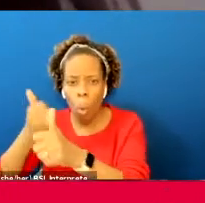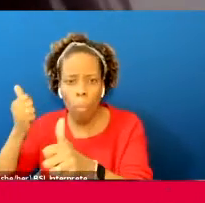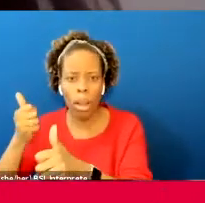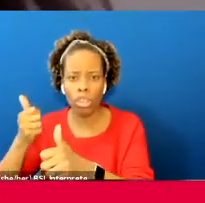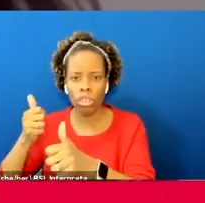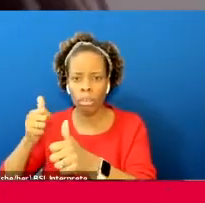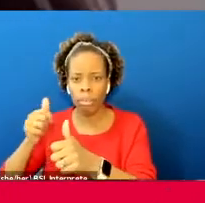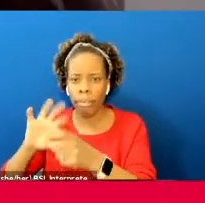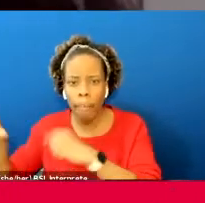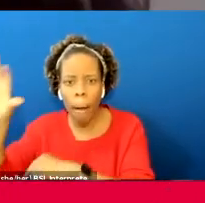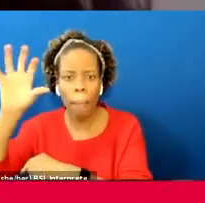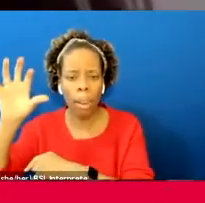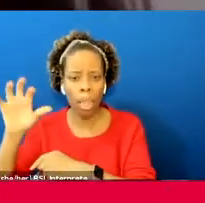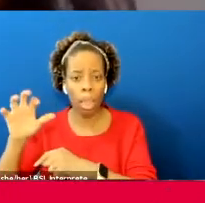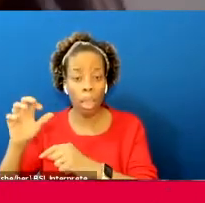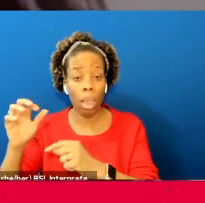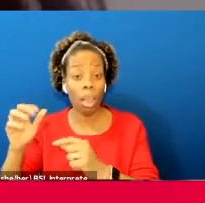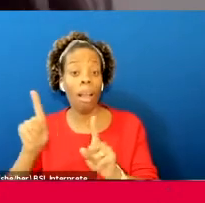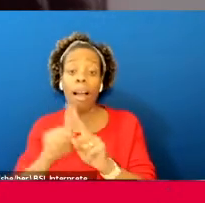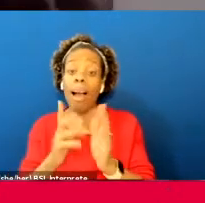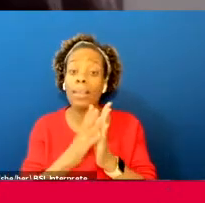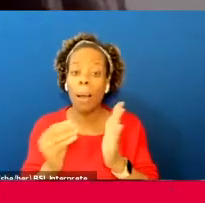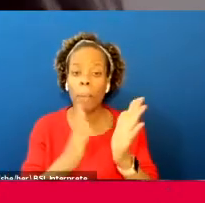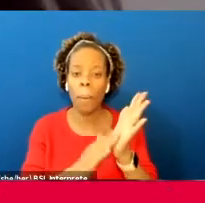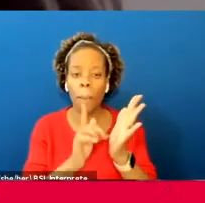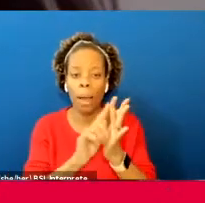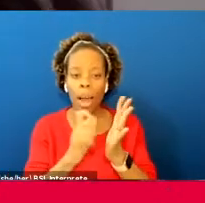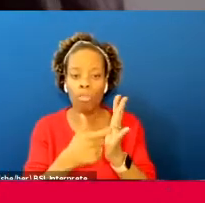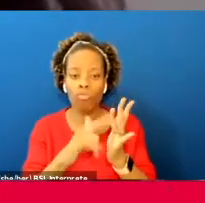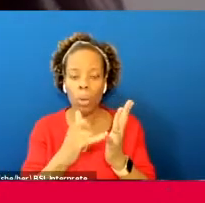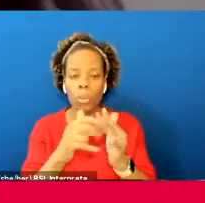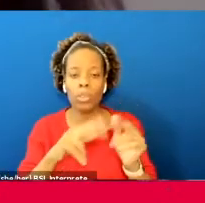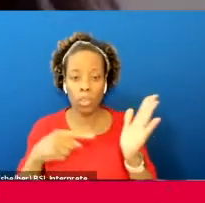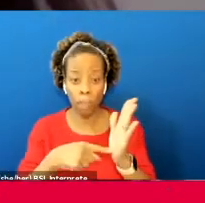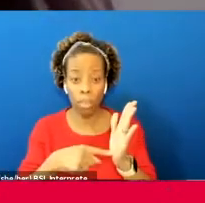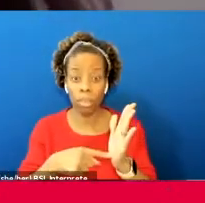with corporations such as Microsoft, who have invested deeply in Israeli